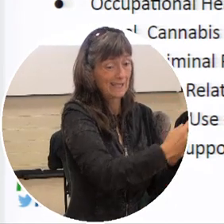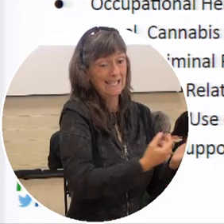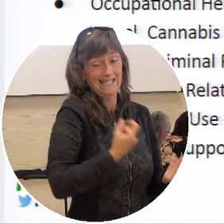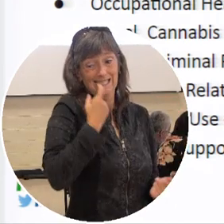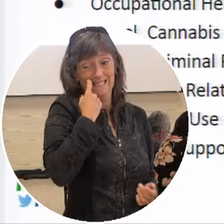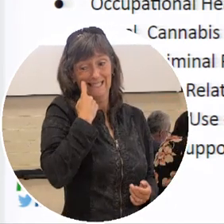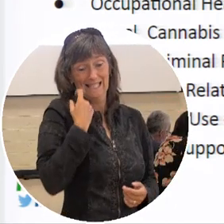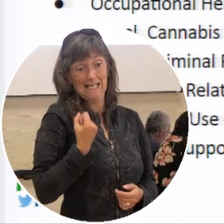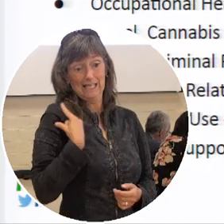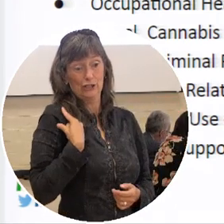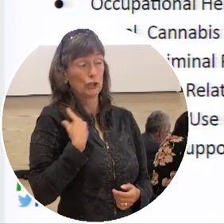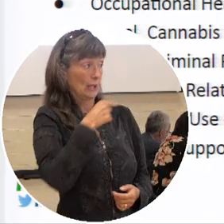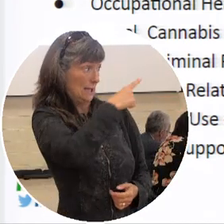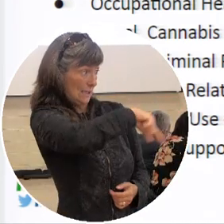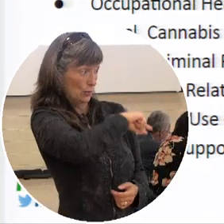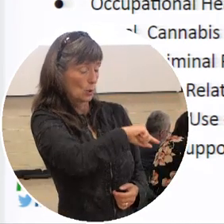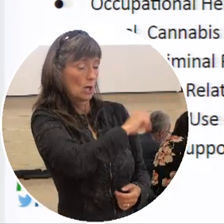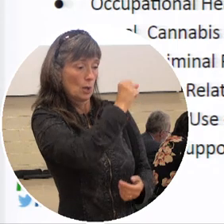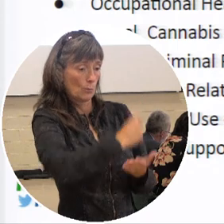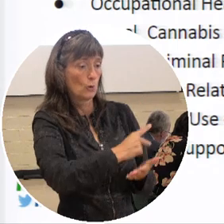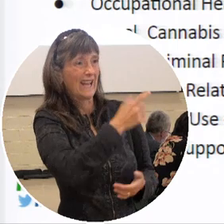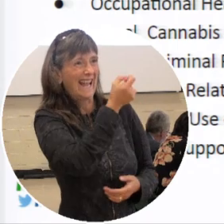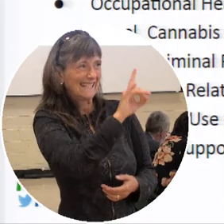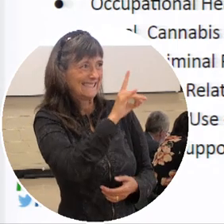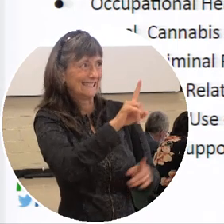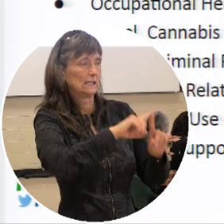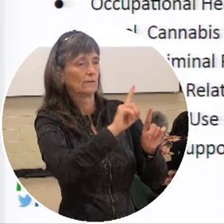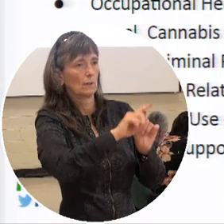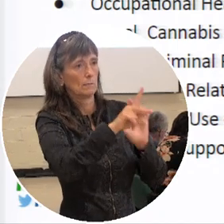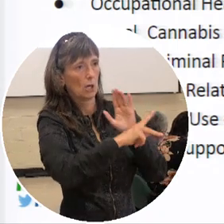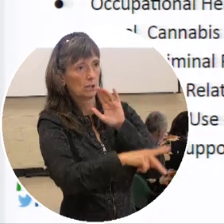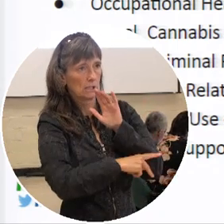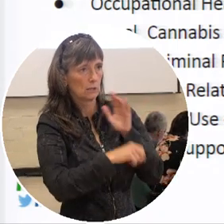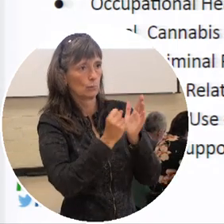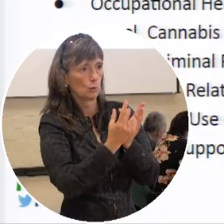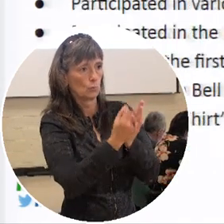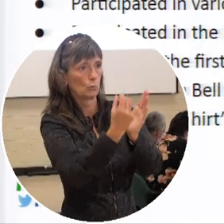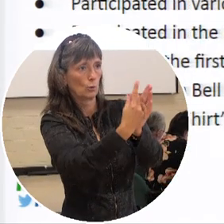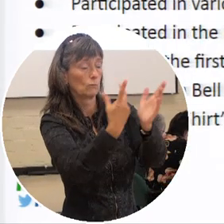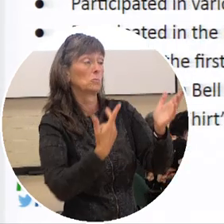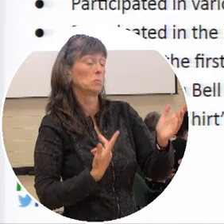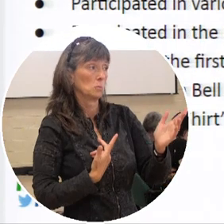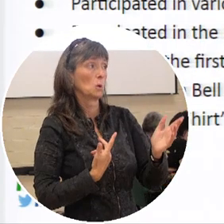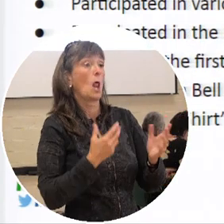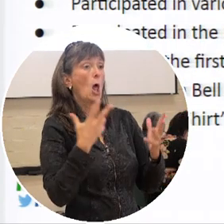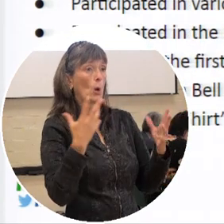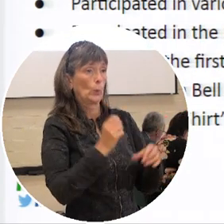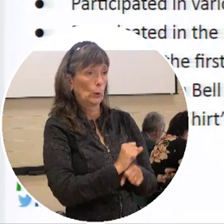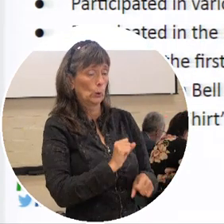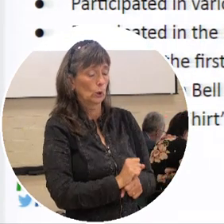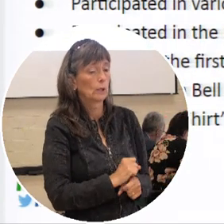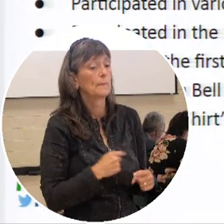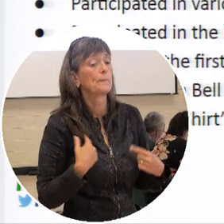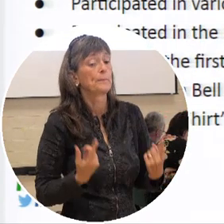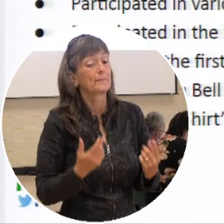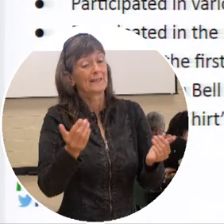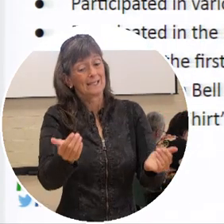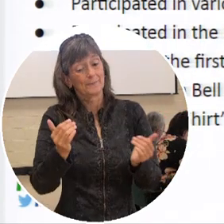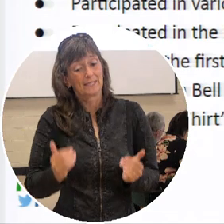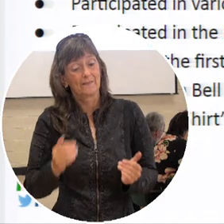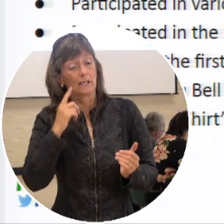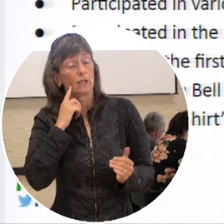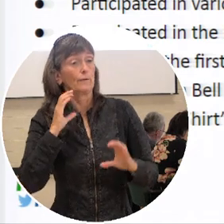So quite a bit of effort and work, and kudos to you as a body. In the area of communication to